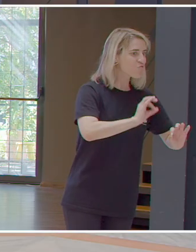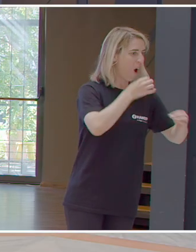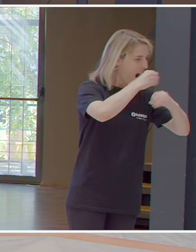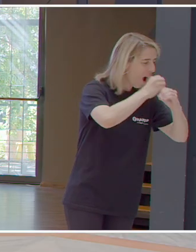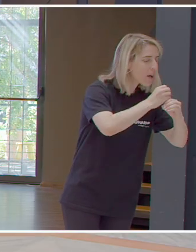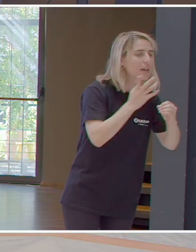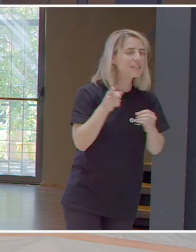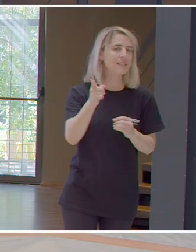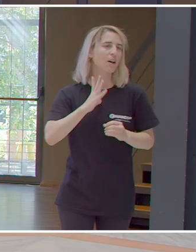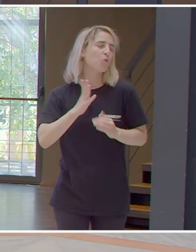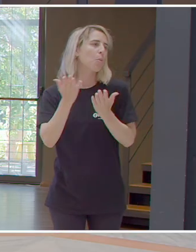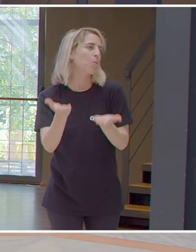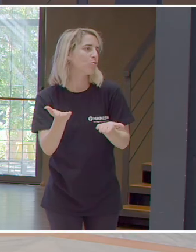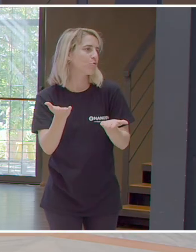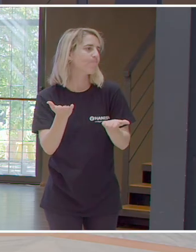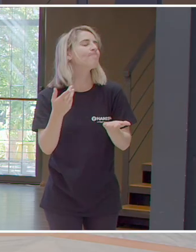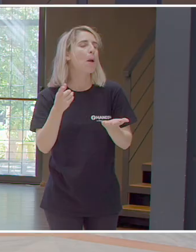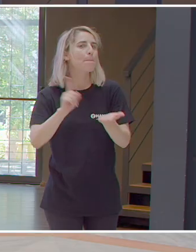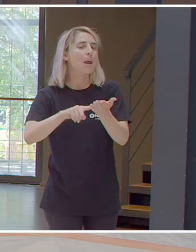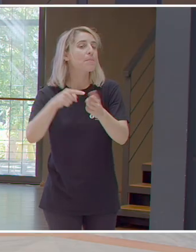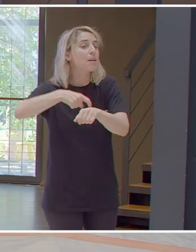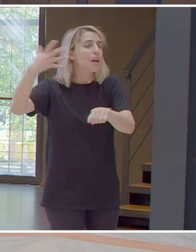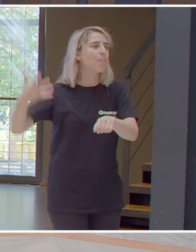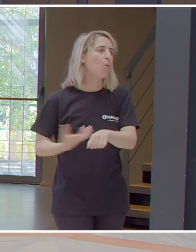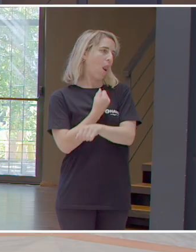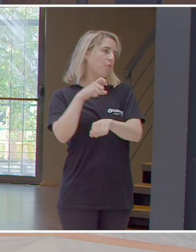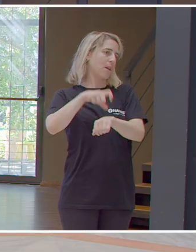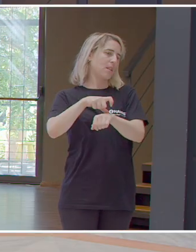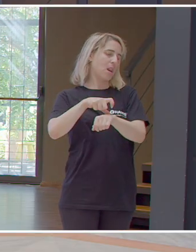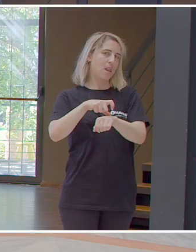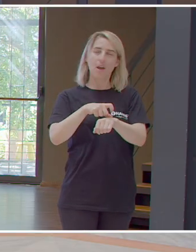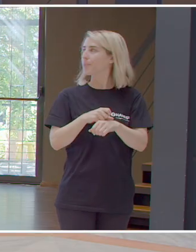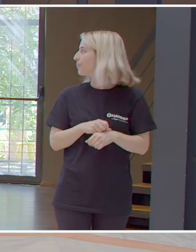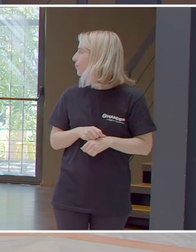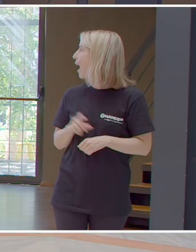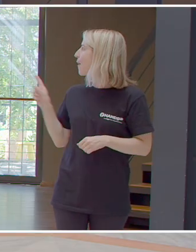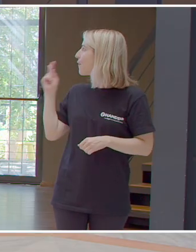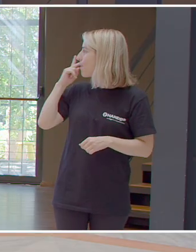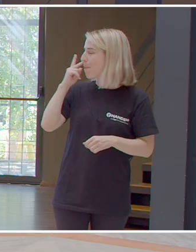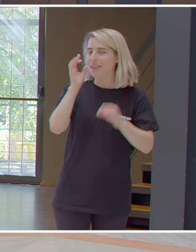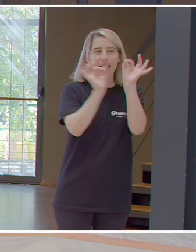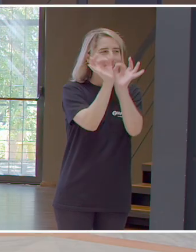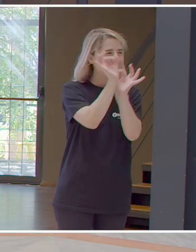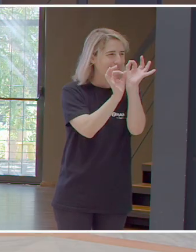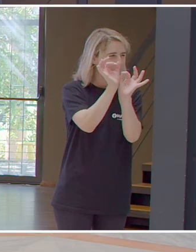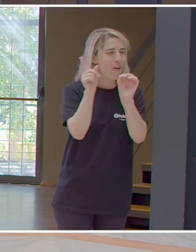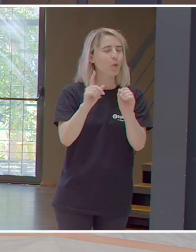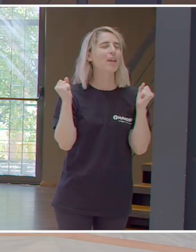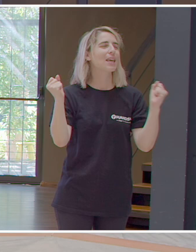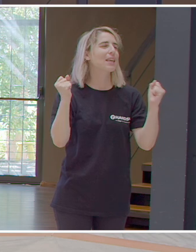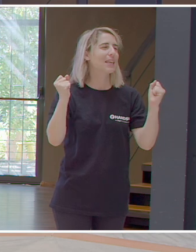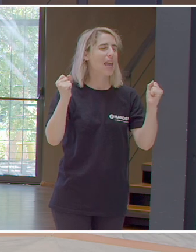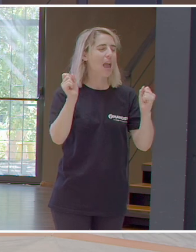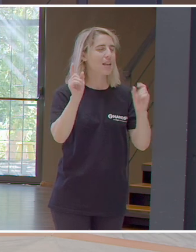think histology is very beautiful. Like, I love to look at pink and purple cells. And this is healthy tissue from the